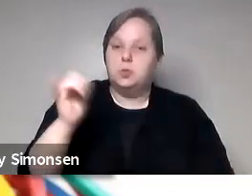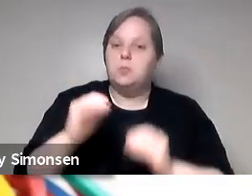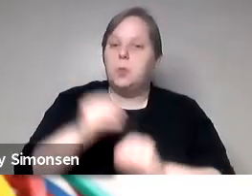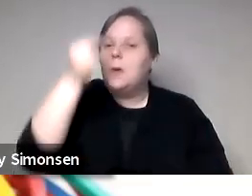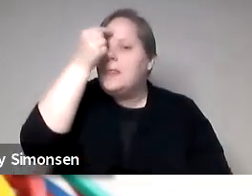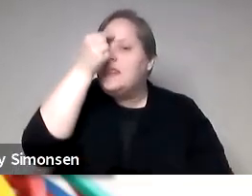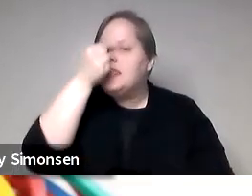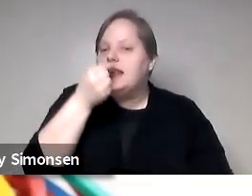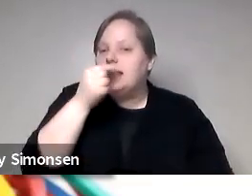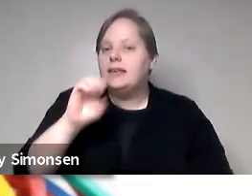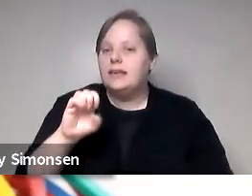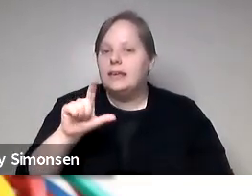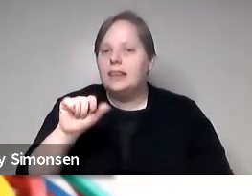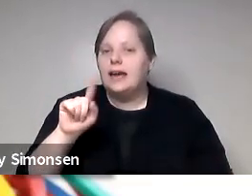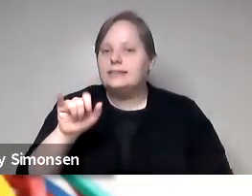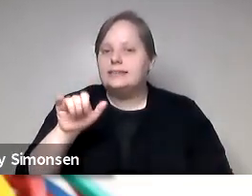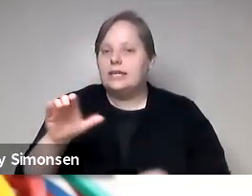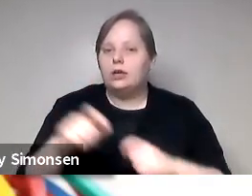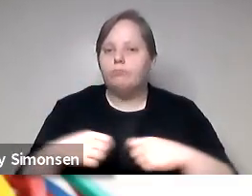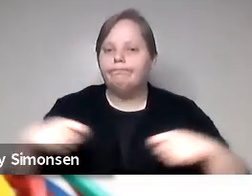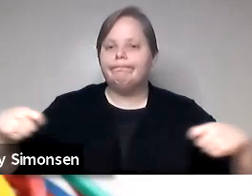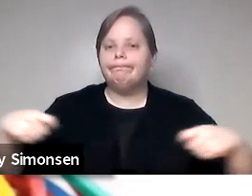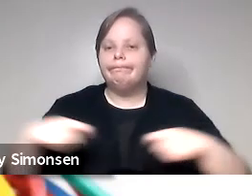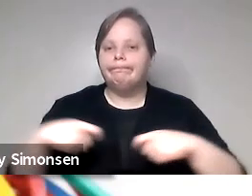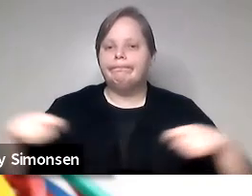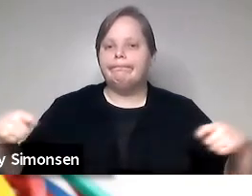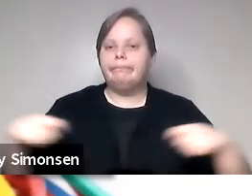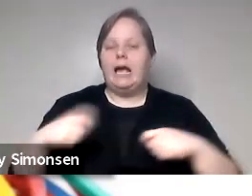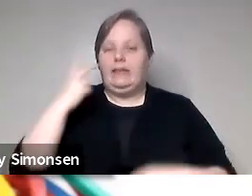elastic ones, used for binding